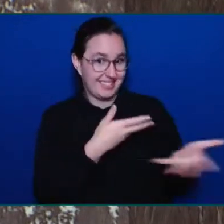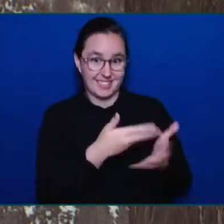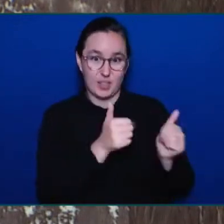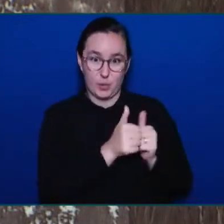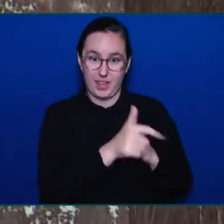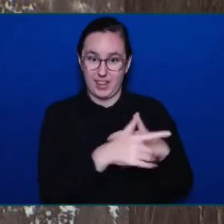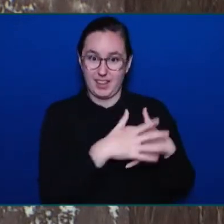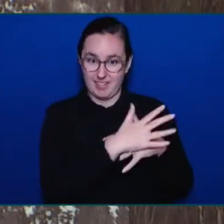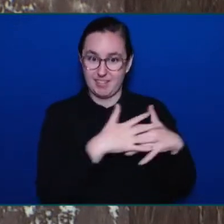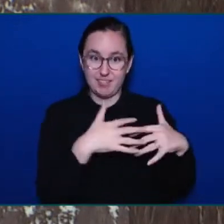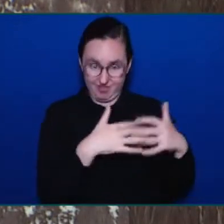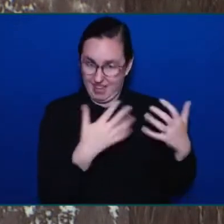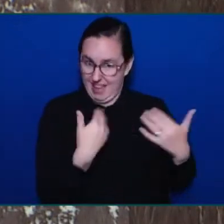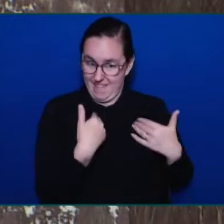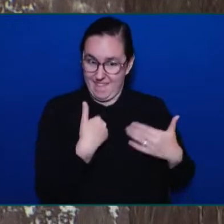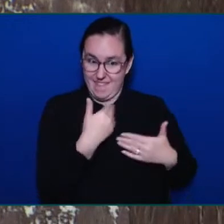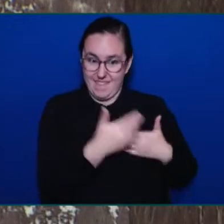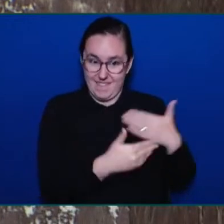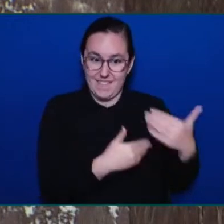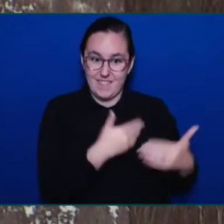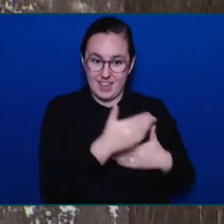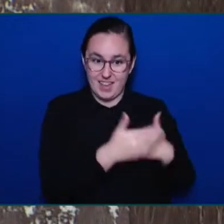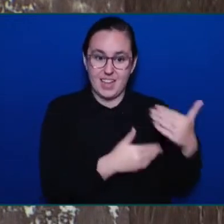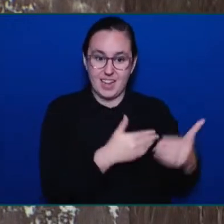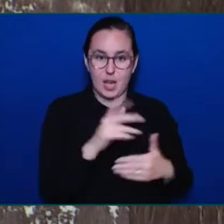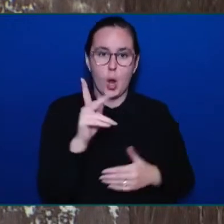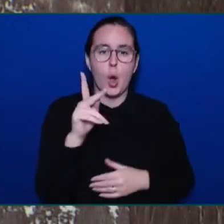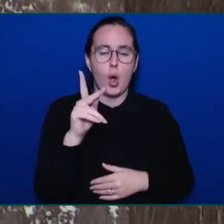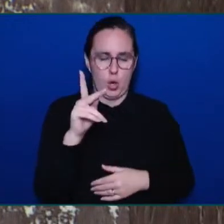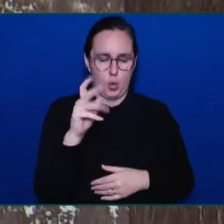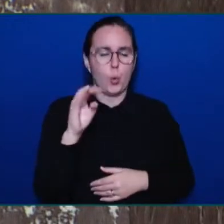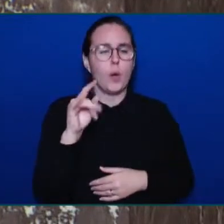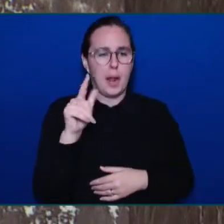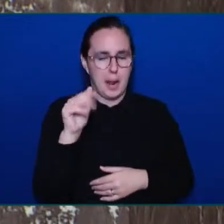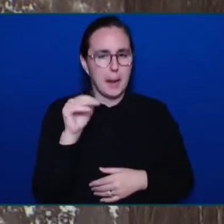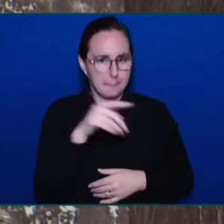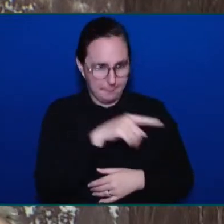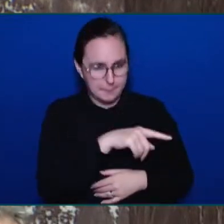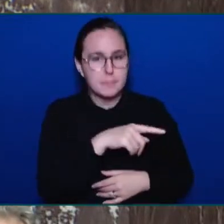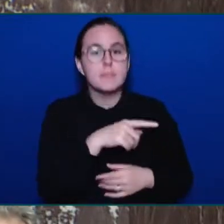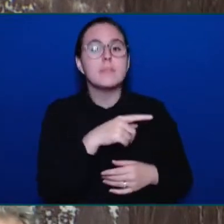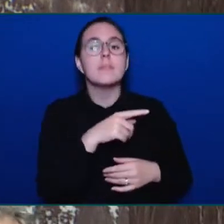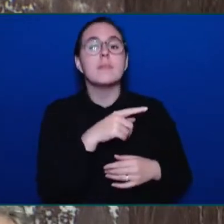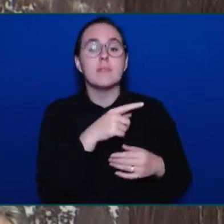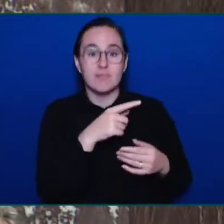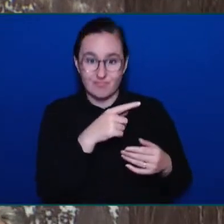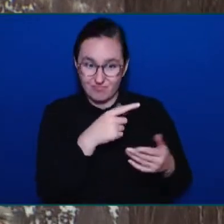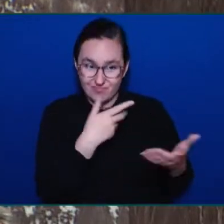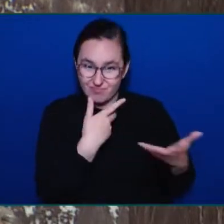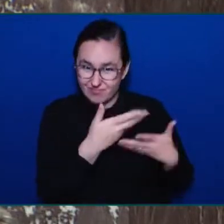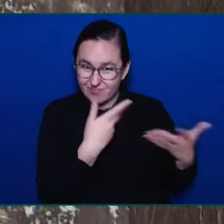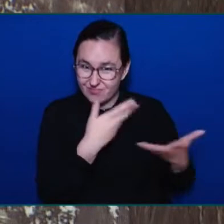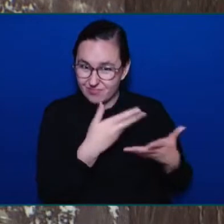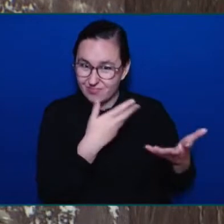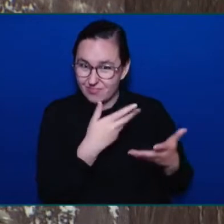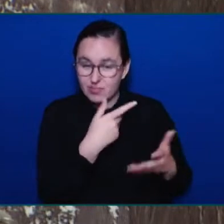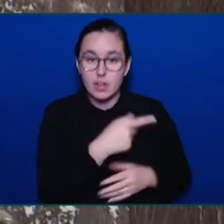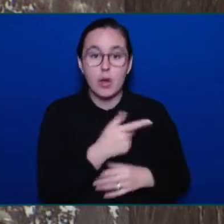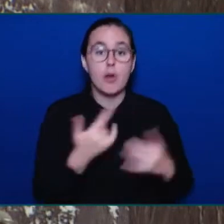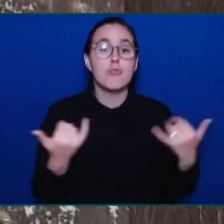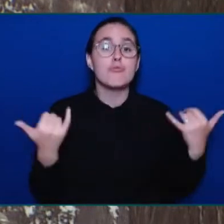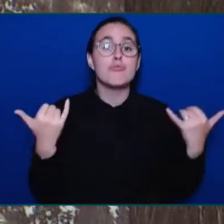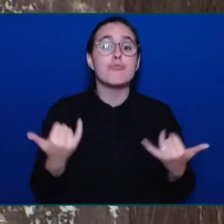what the future of that site can look like. They are in an election right now. That's why there's a pause, because we want to let their election process